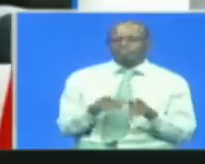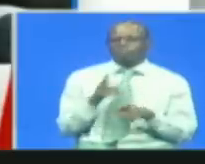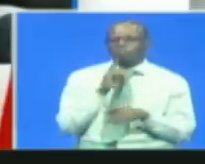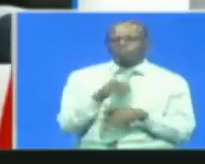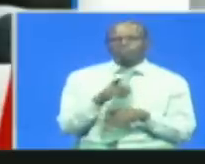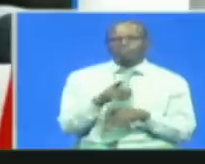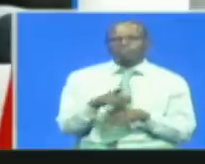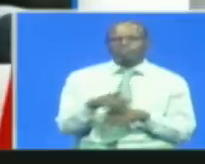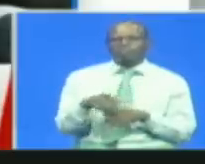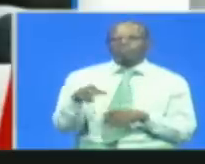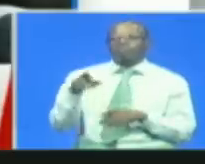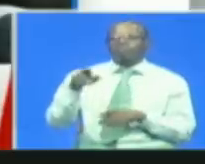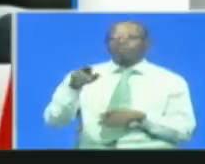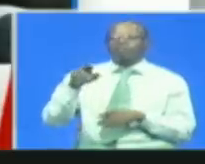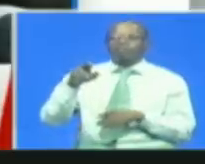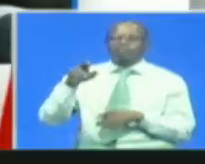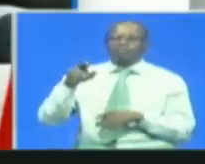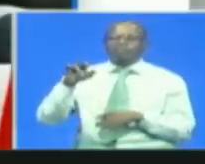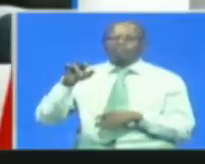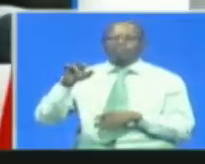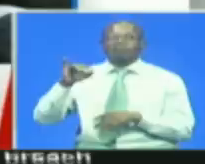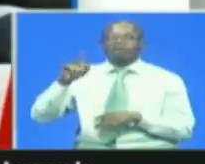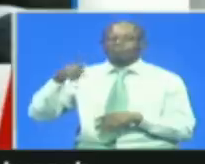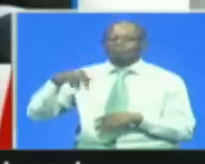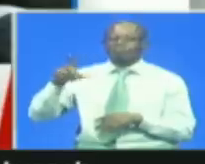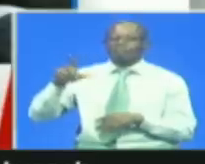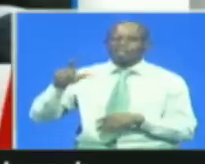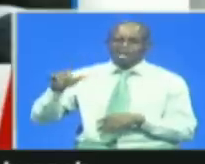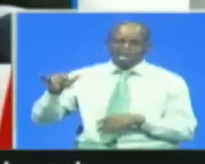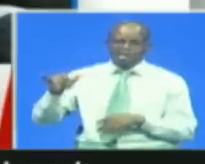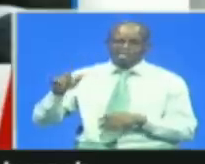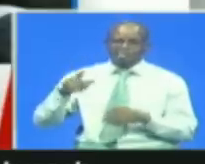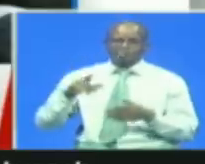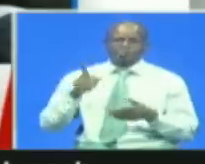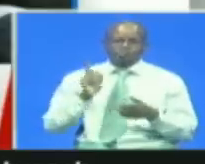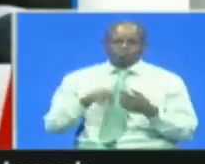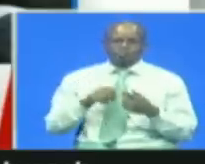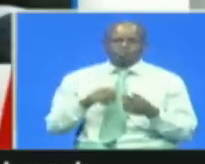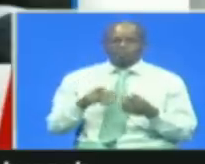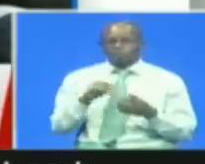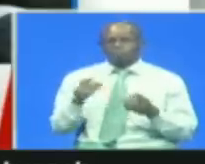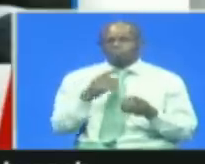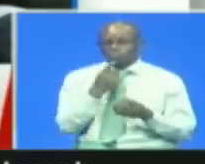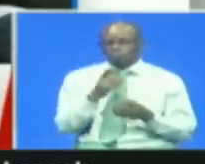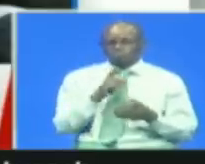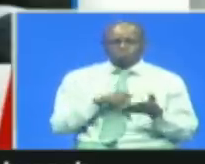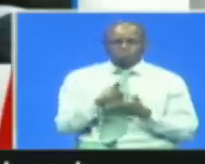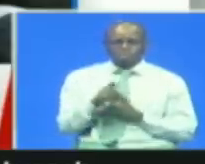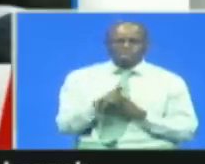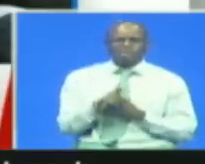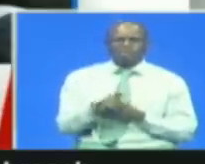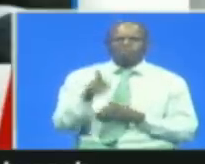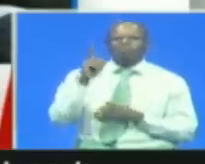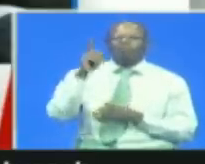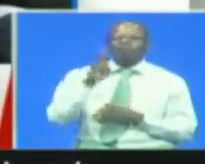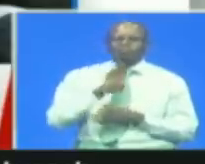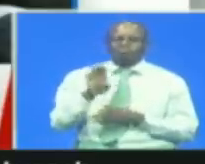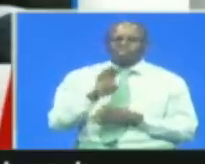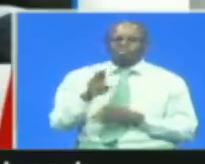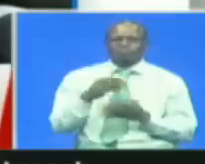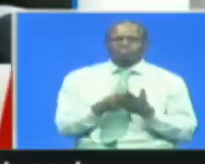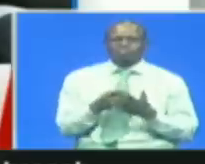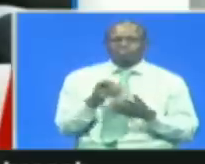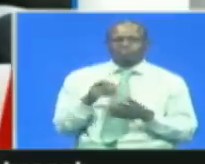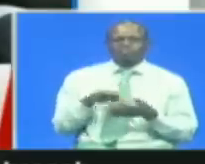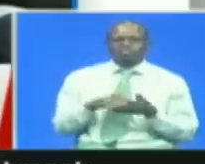Plywood Limited to pay Mr. Chelugui's family 1 billion shillings, which is the current market value of the prime property.